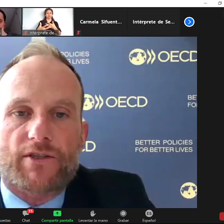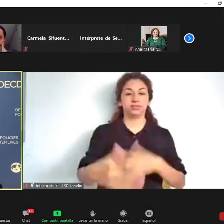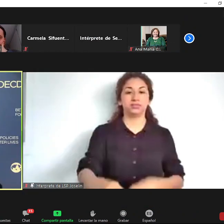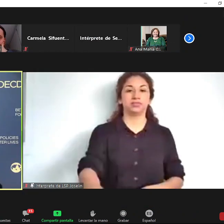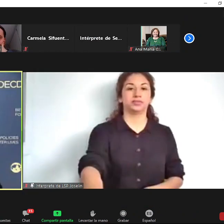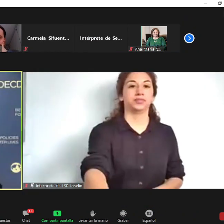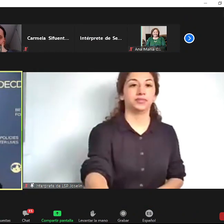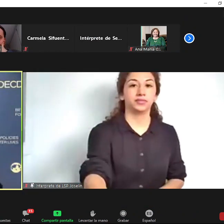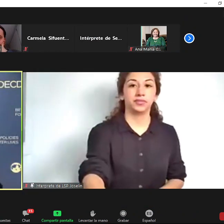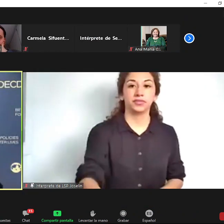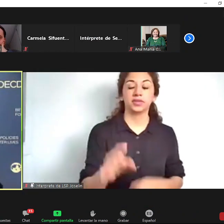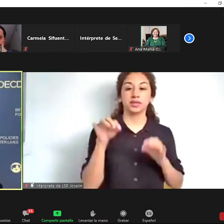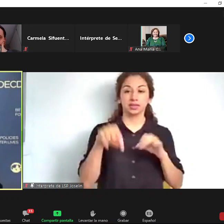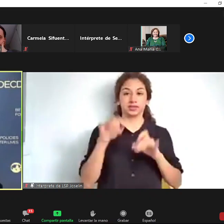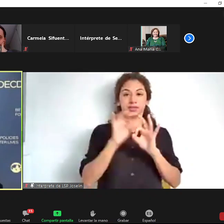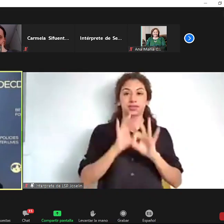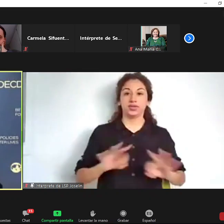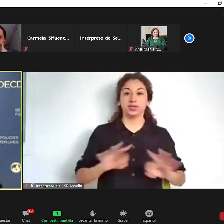is